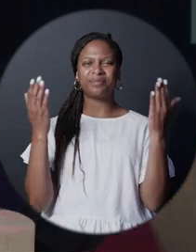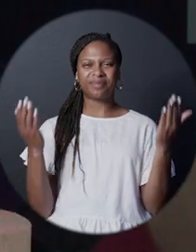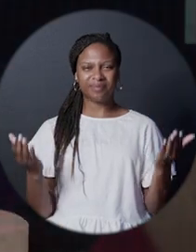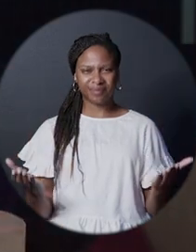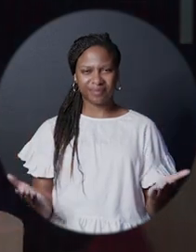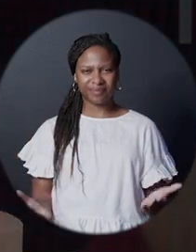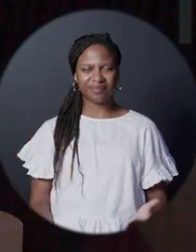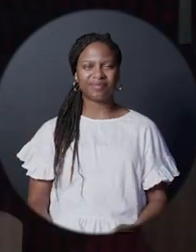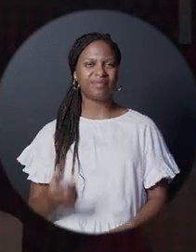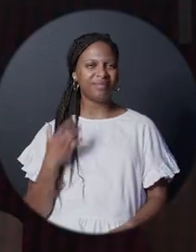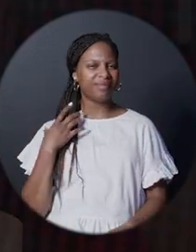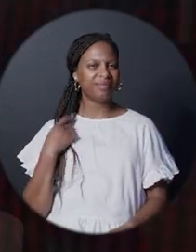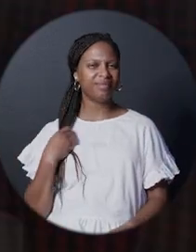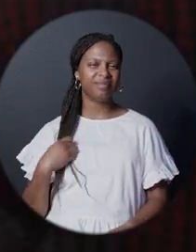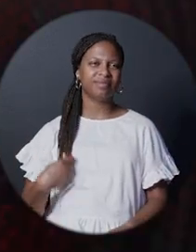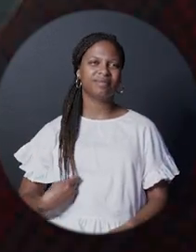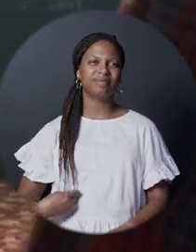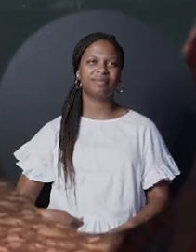Hallelujah.